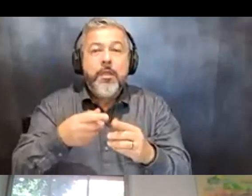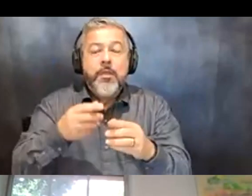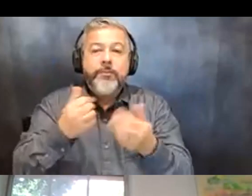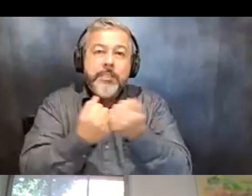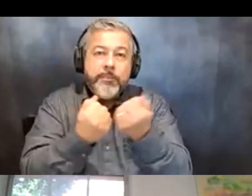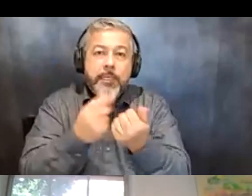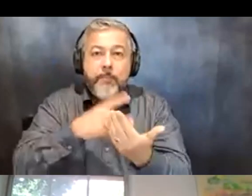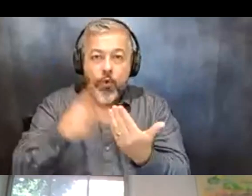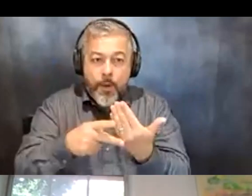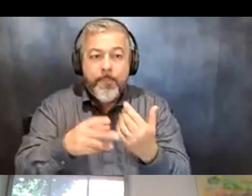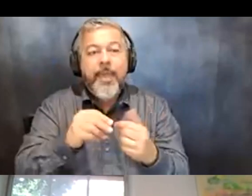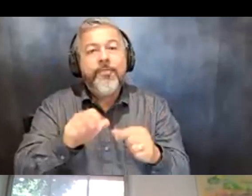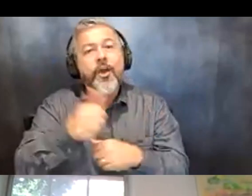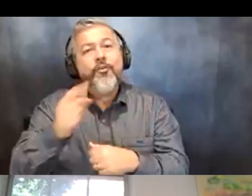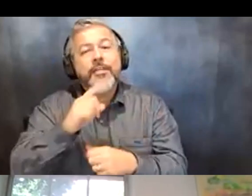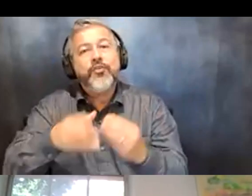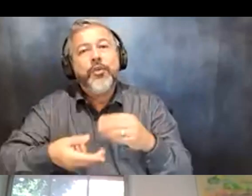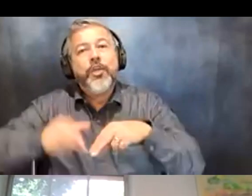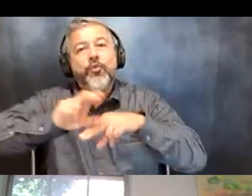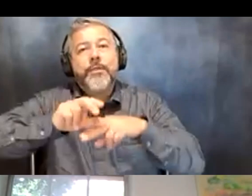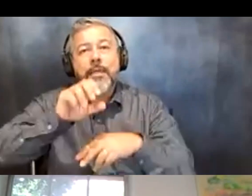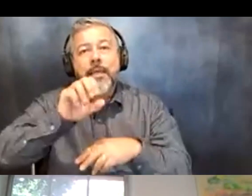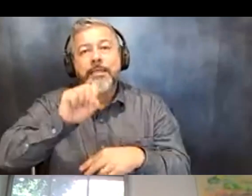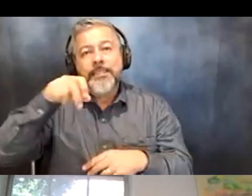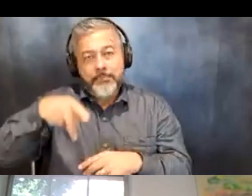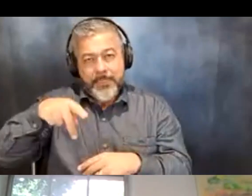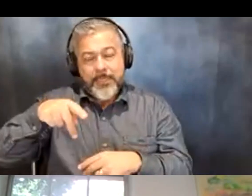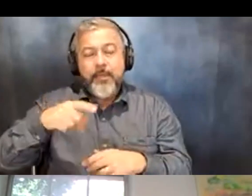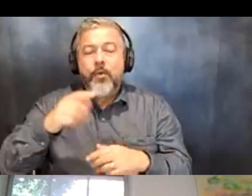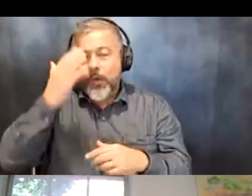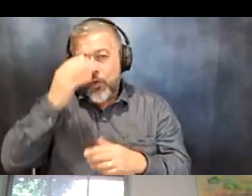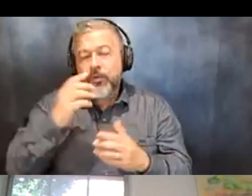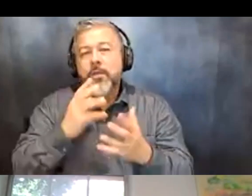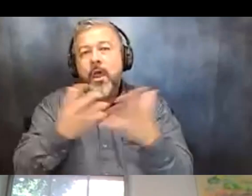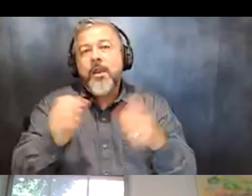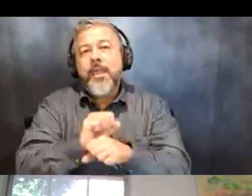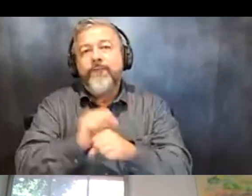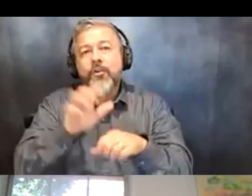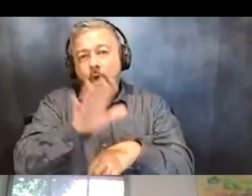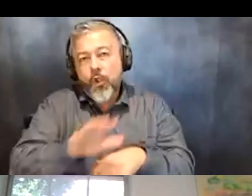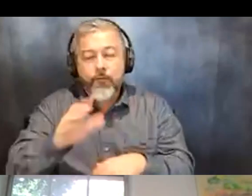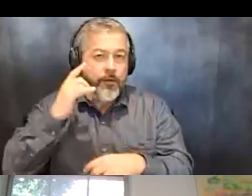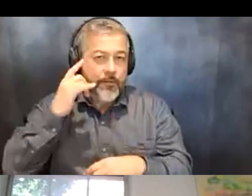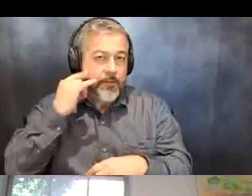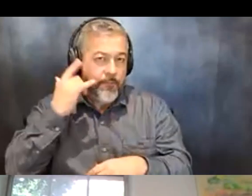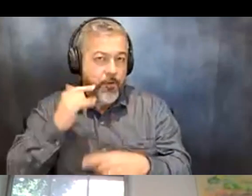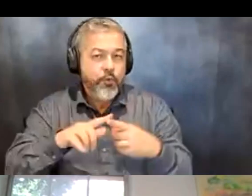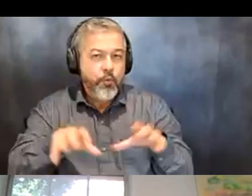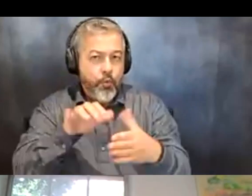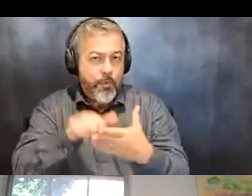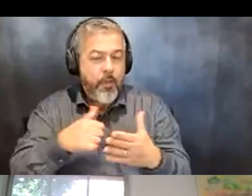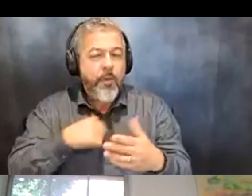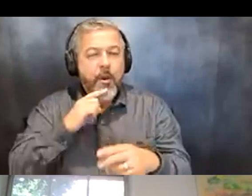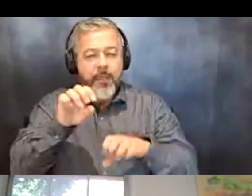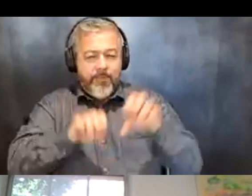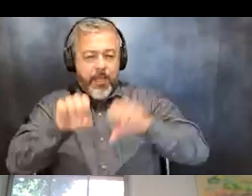is to increase the SSP. And we understand that there are a lot of efforts statewide to do this. And so we're kind of